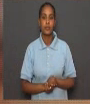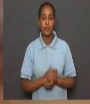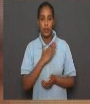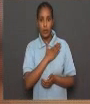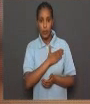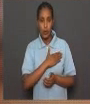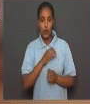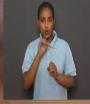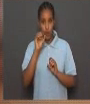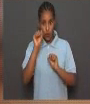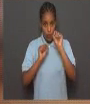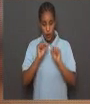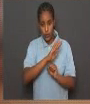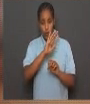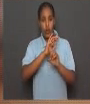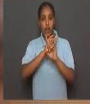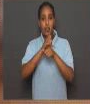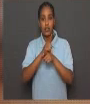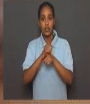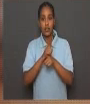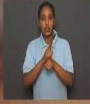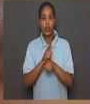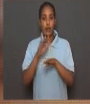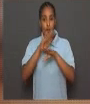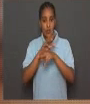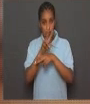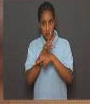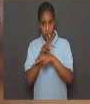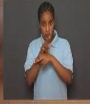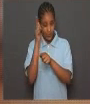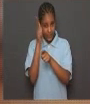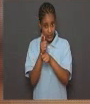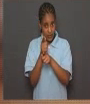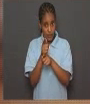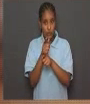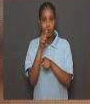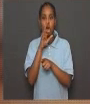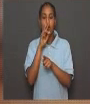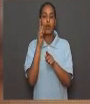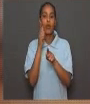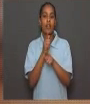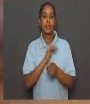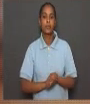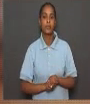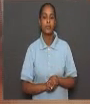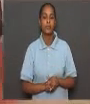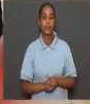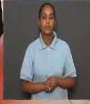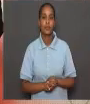Please compare your answer to the one on the screen to make sure you are correct.